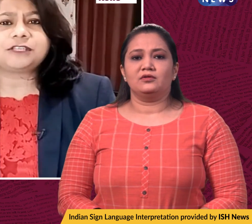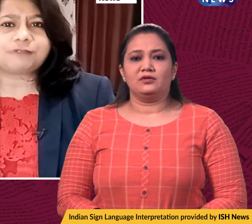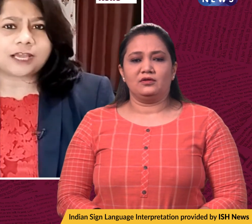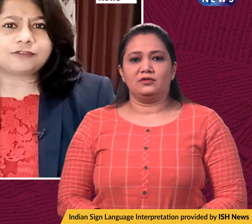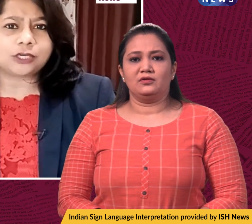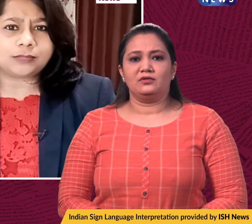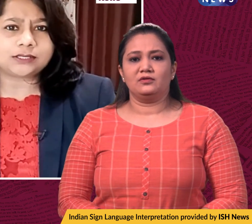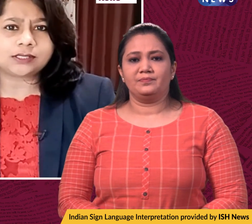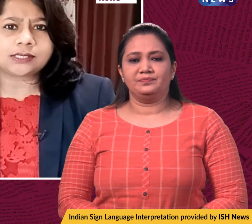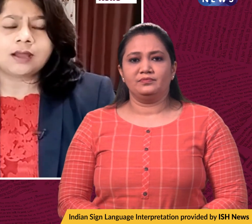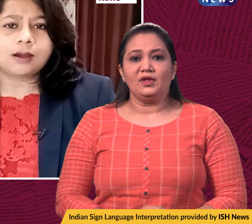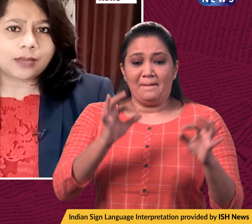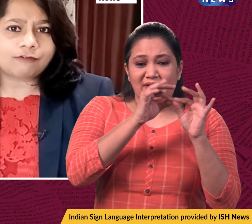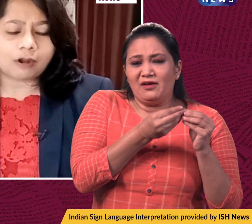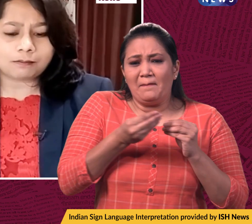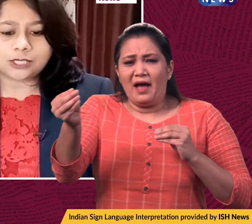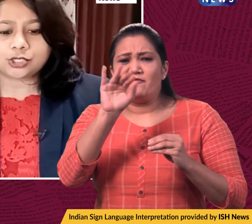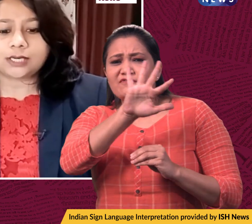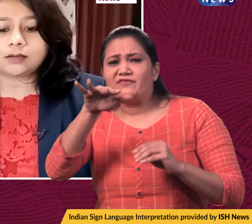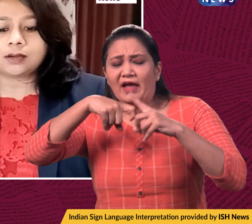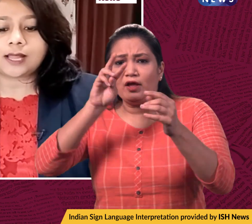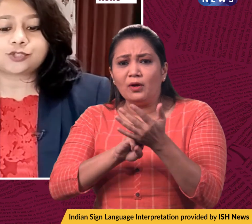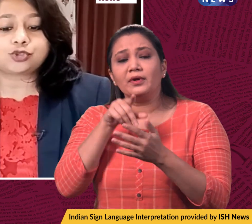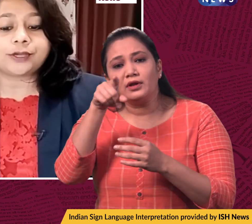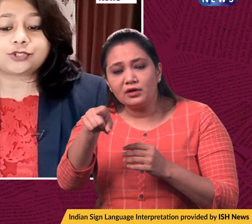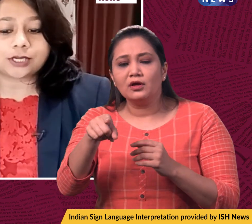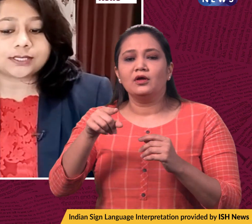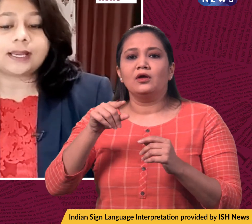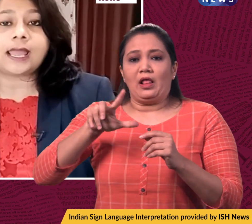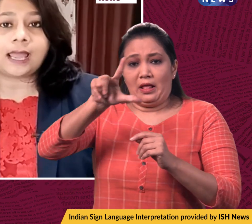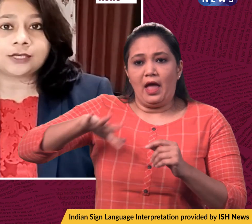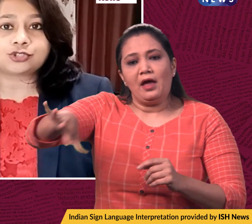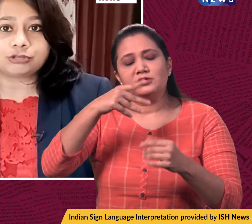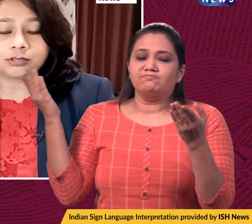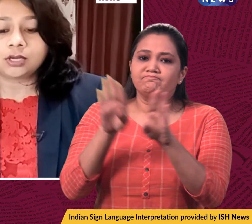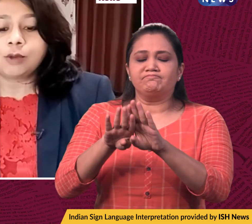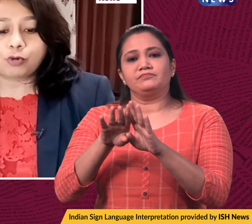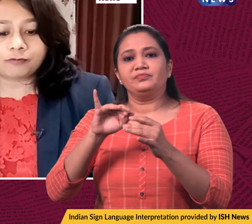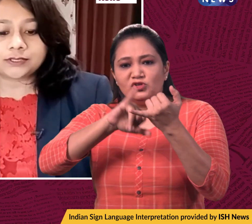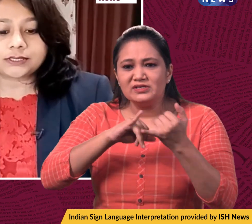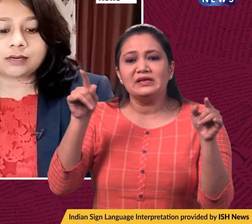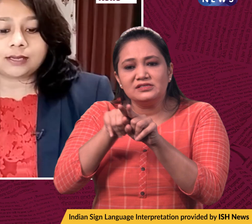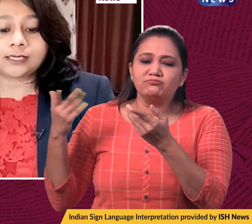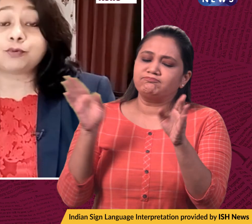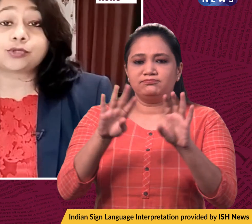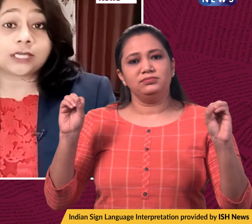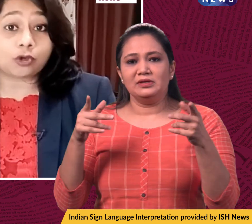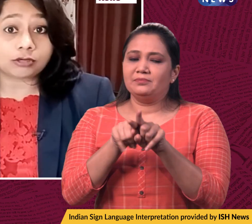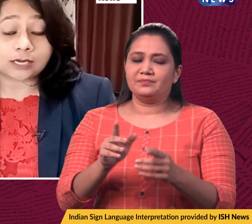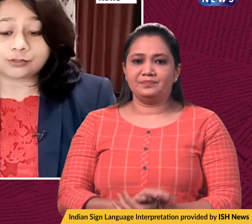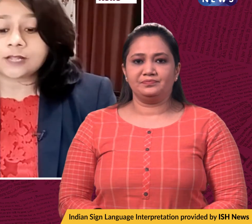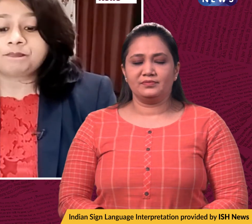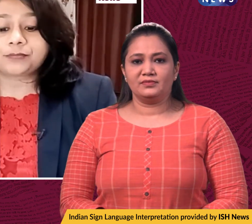about 55 kilometers away from Beijing, has joined Shenzhen and Shillun province in